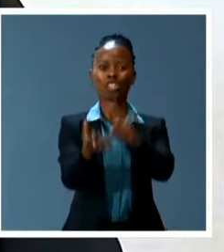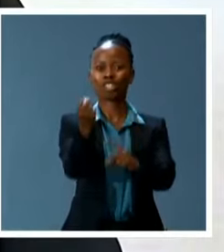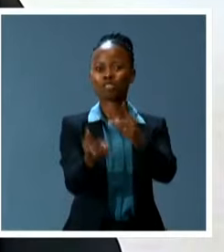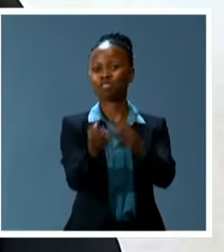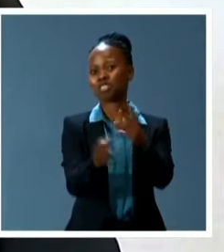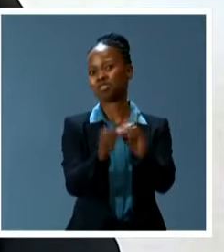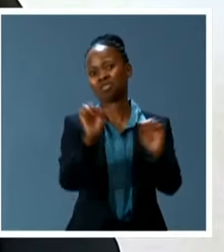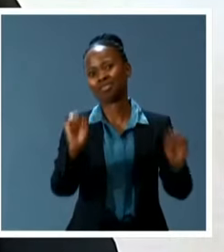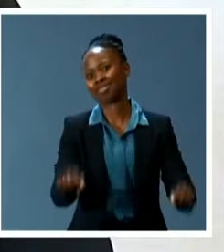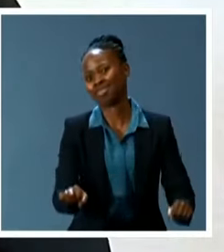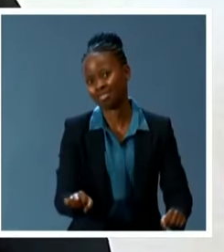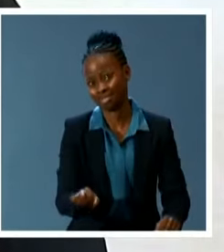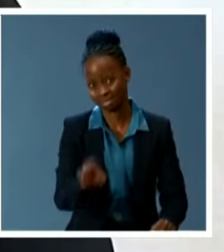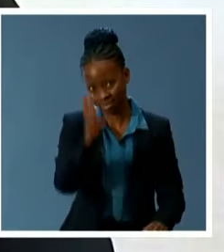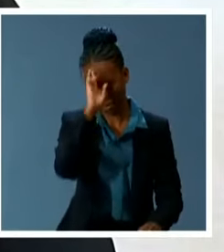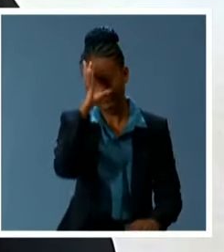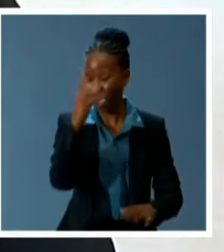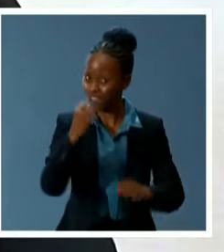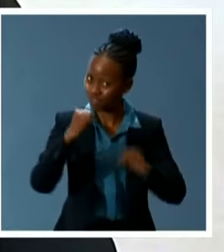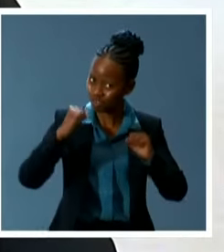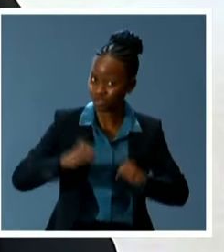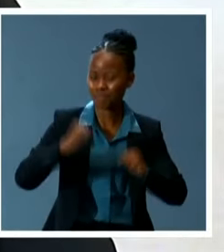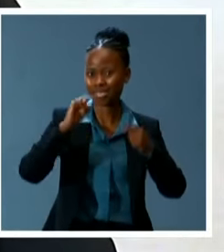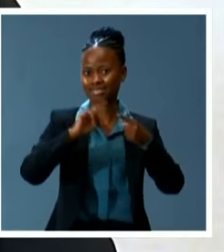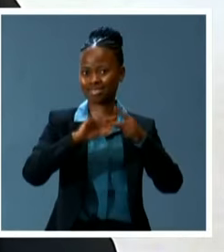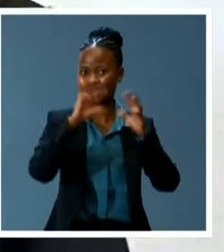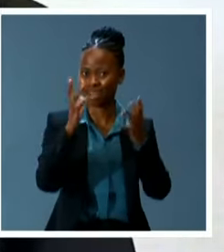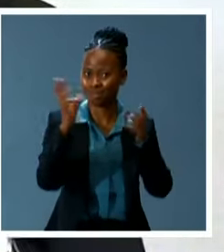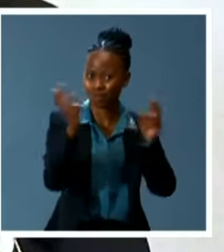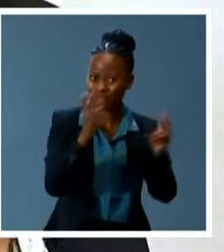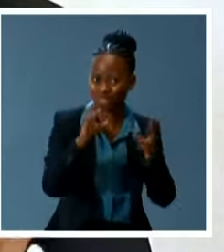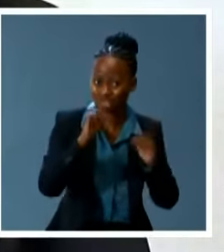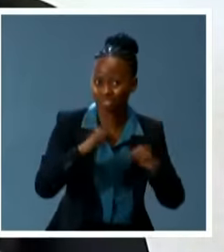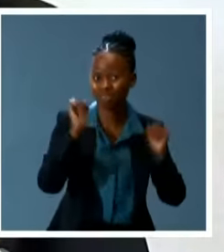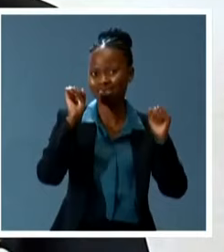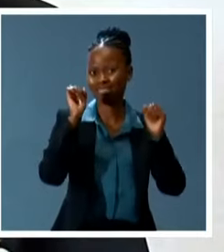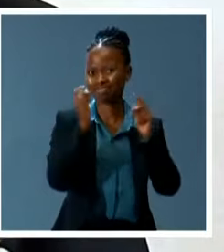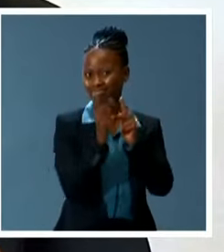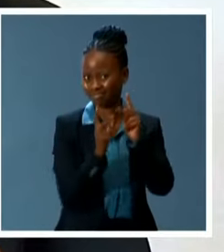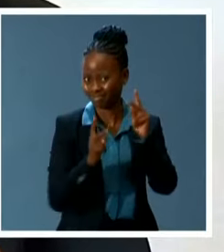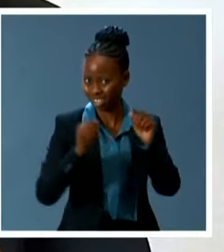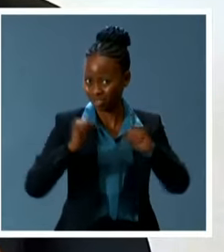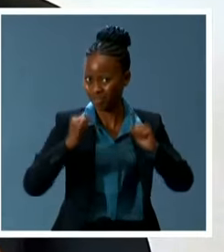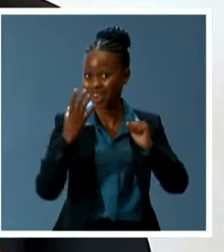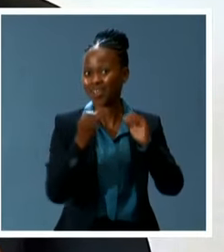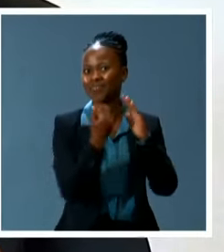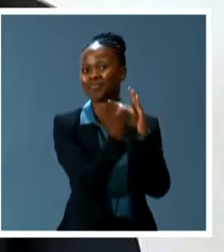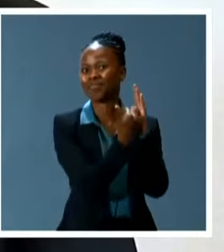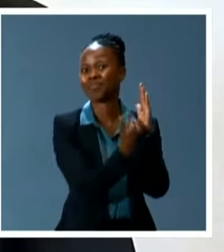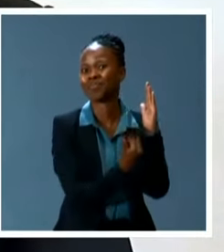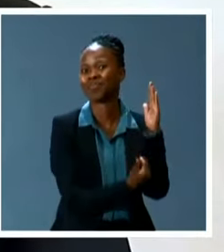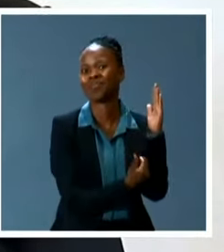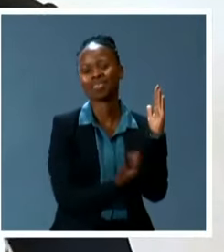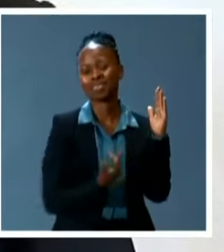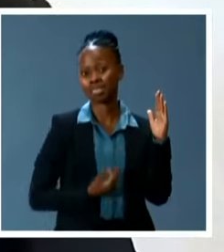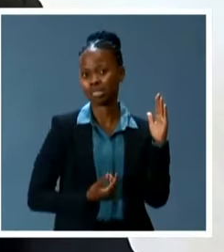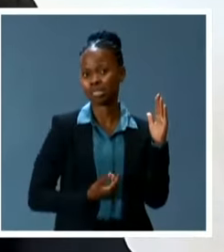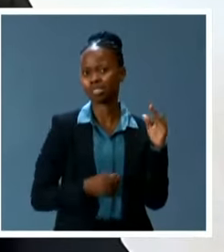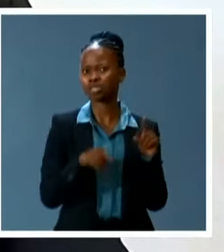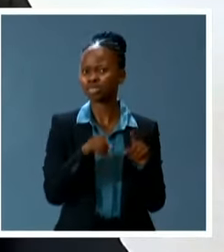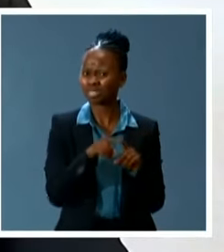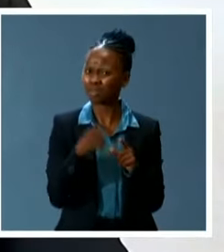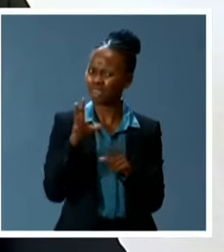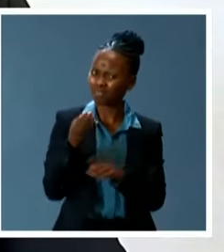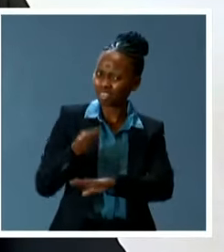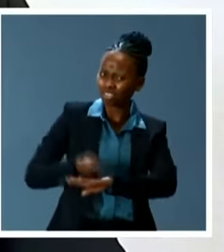climate agreement, the Paris Climate Agreement, based on the questions of social justice in finance that were